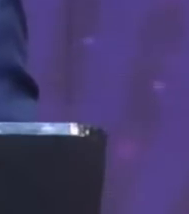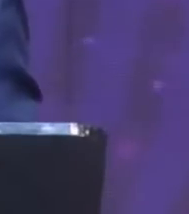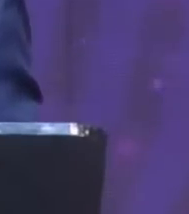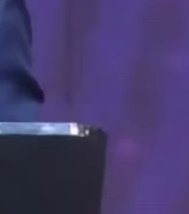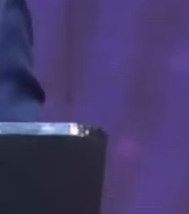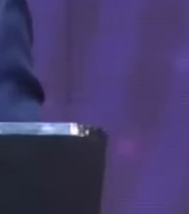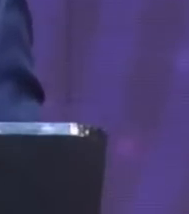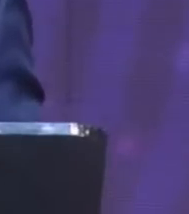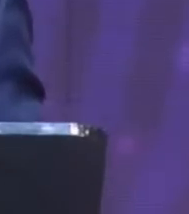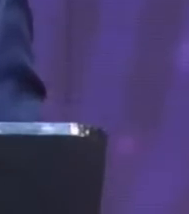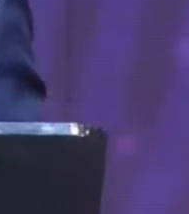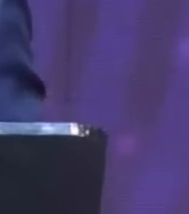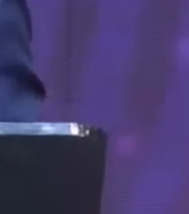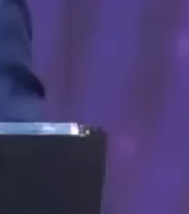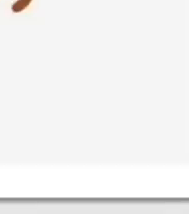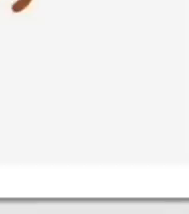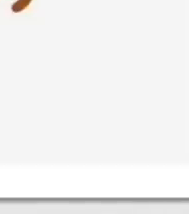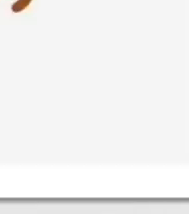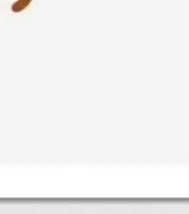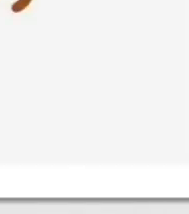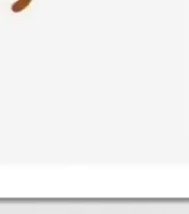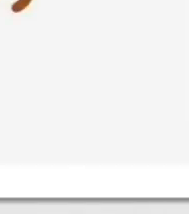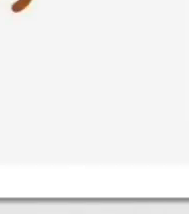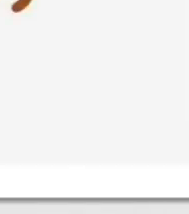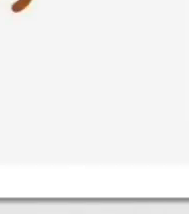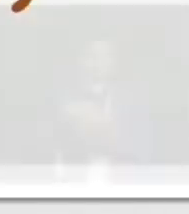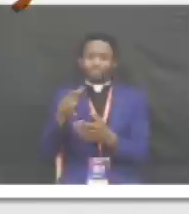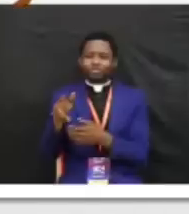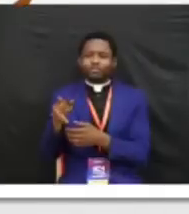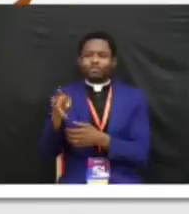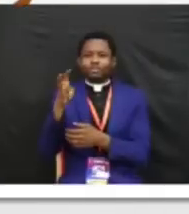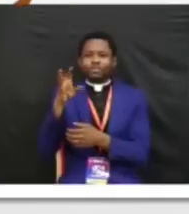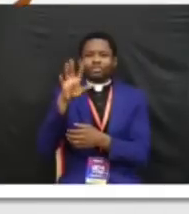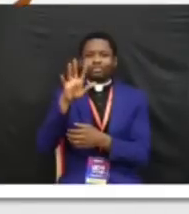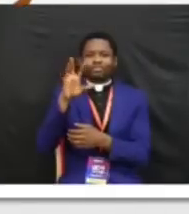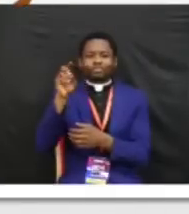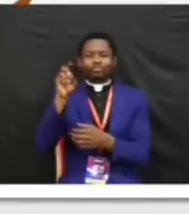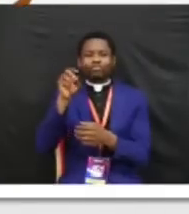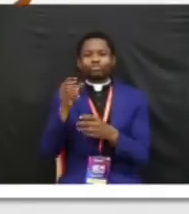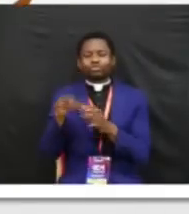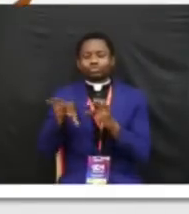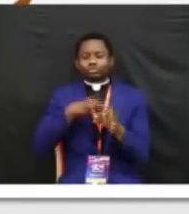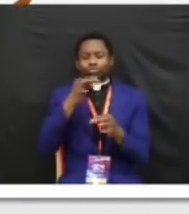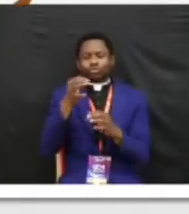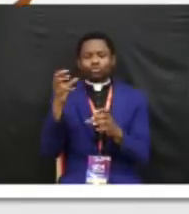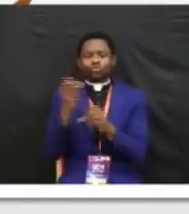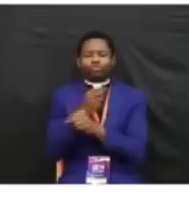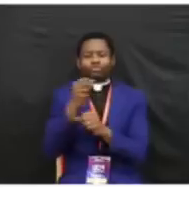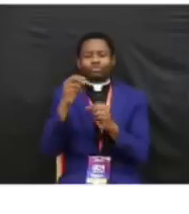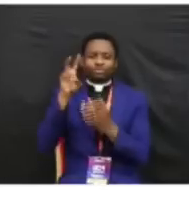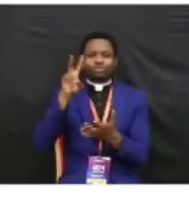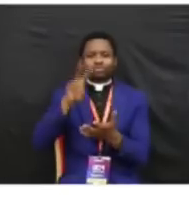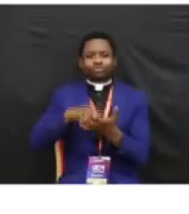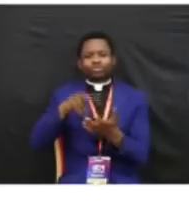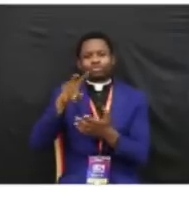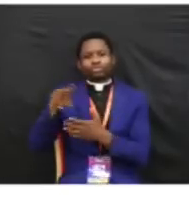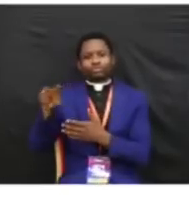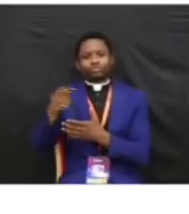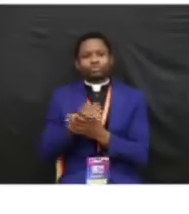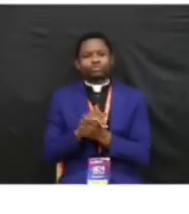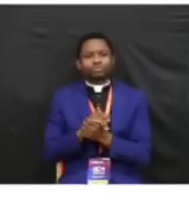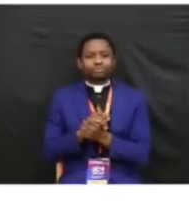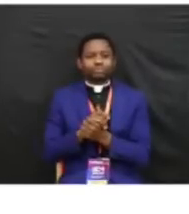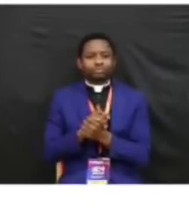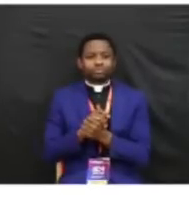MPWDs in Ghana. 3,452 souls were won for Christ in the year 2020.